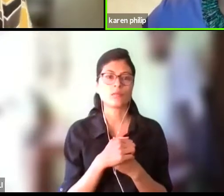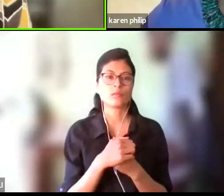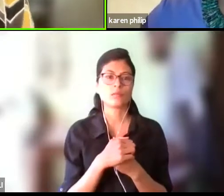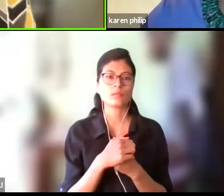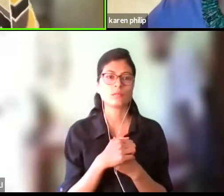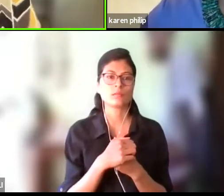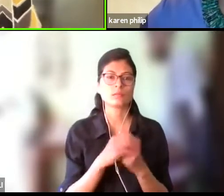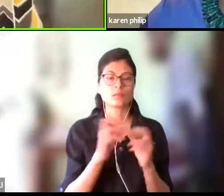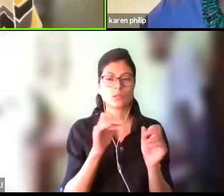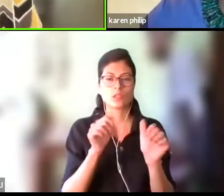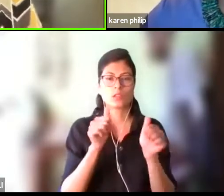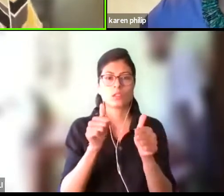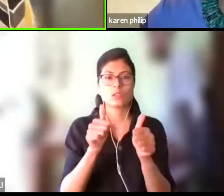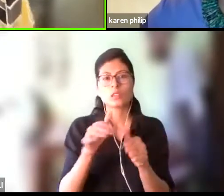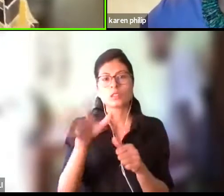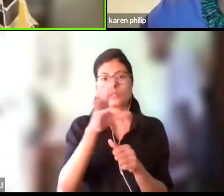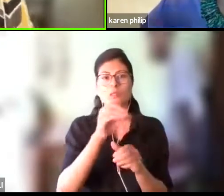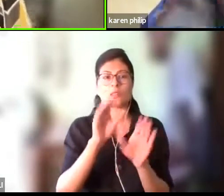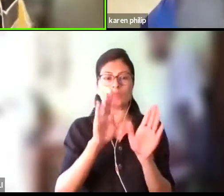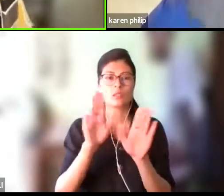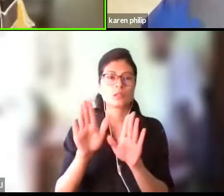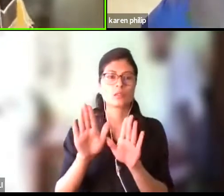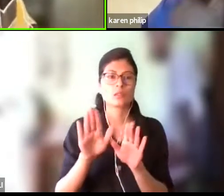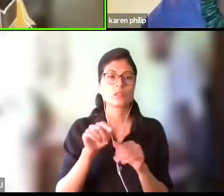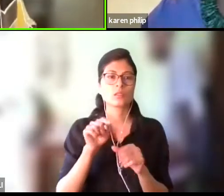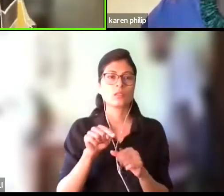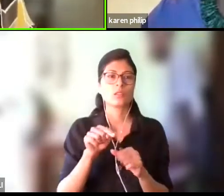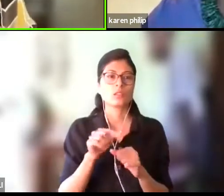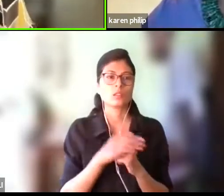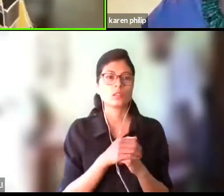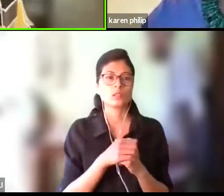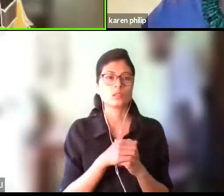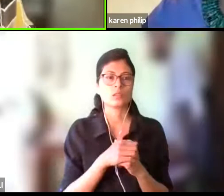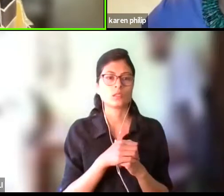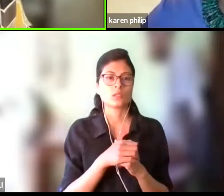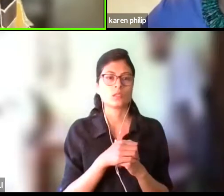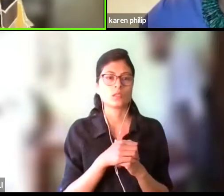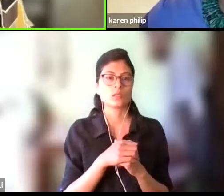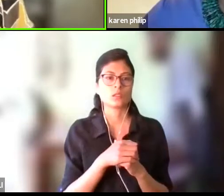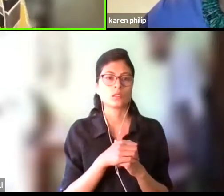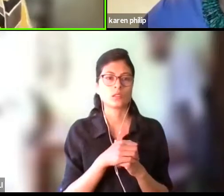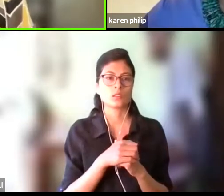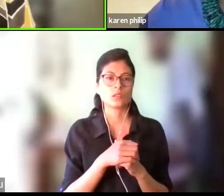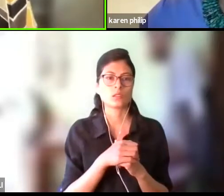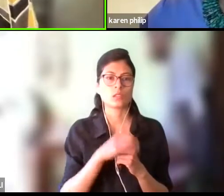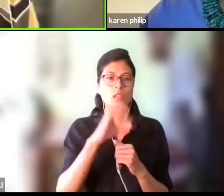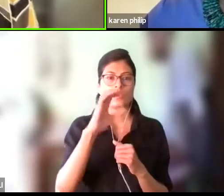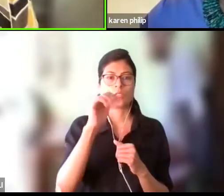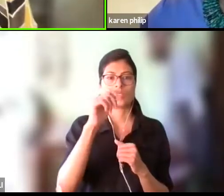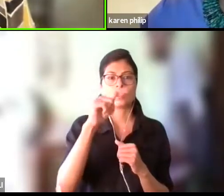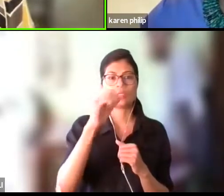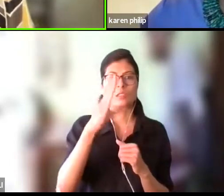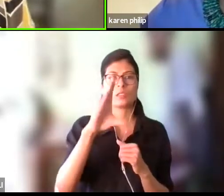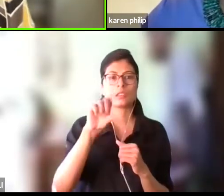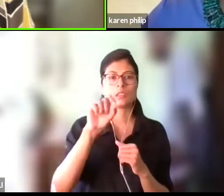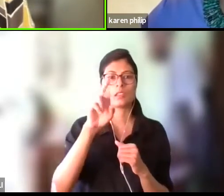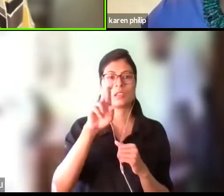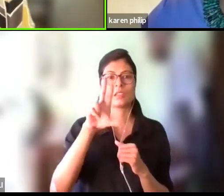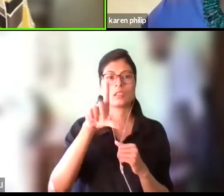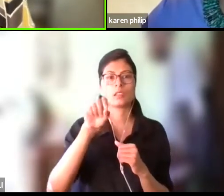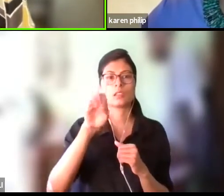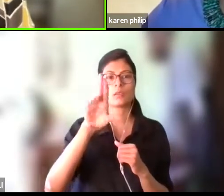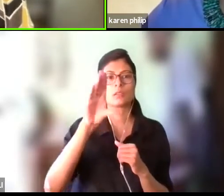Okay, perfect. Thank you so much for sharing that, Karen. And you know, from somebody who is also living in the Caribbean, because I'm based in Jamaica, I